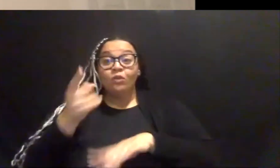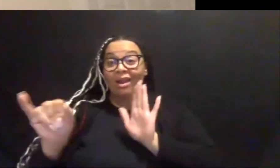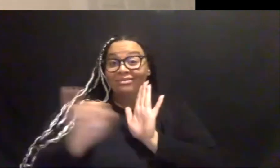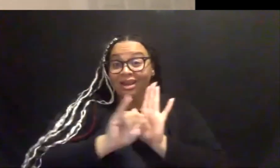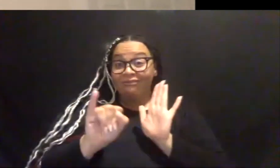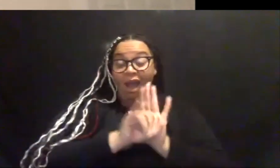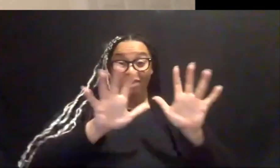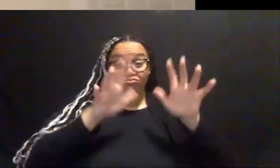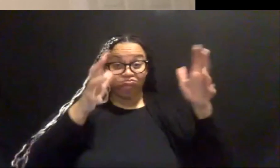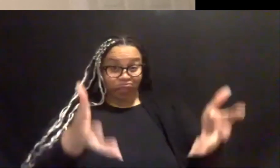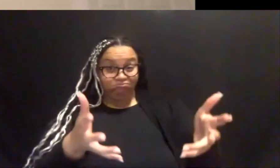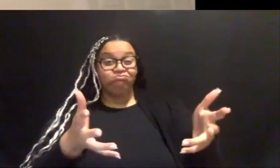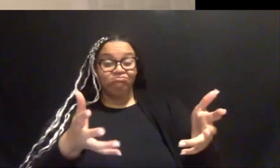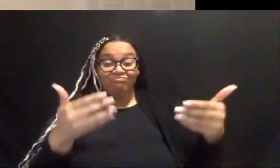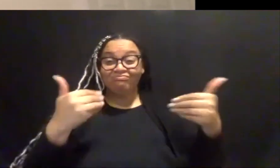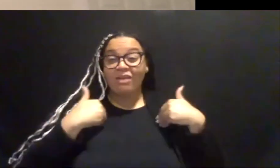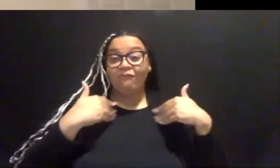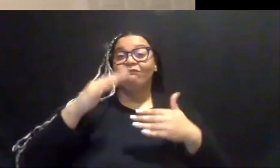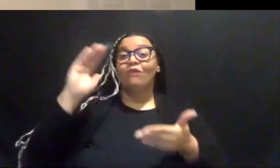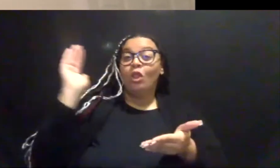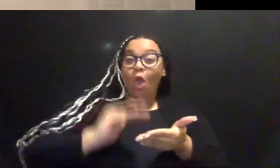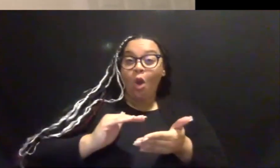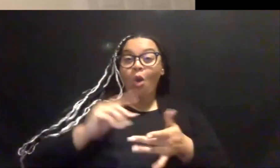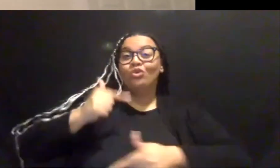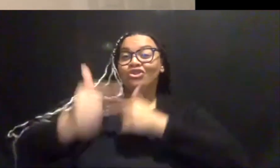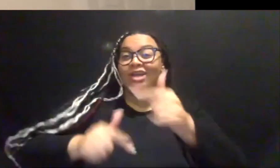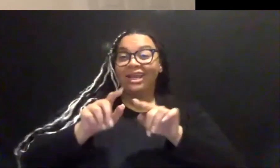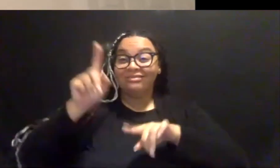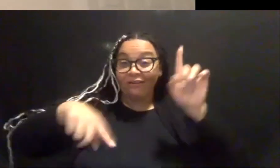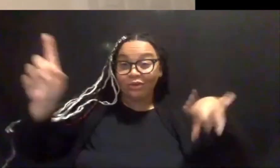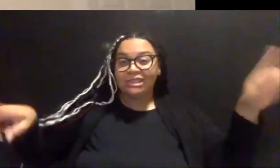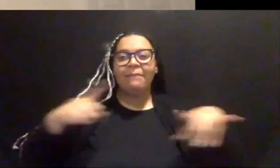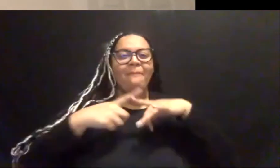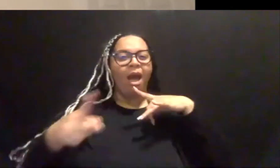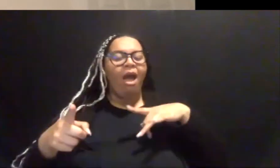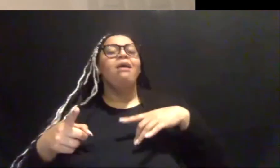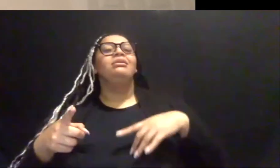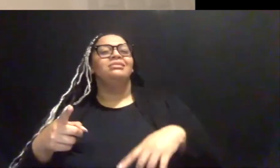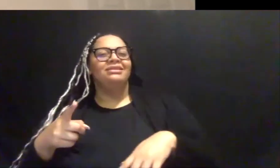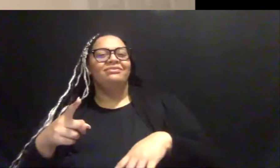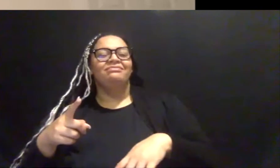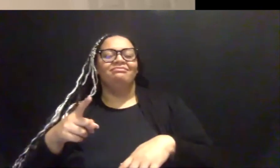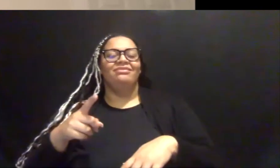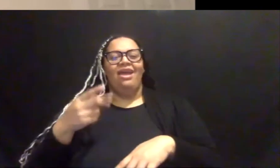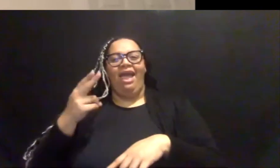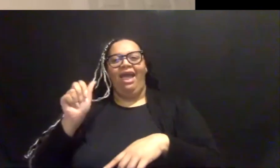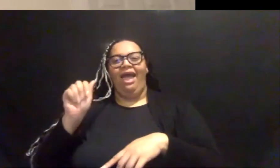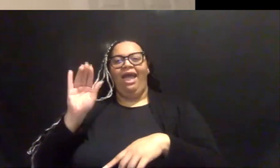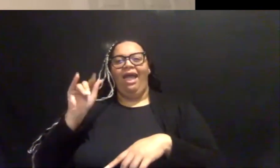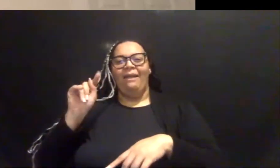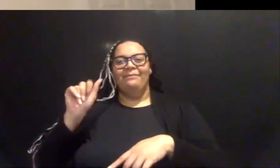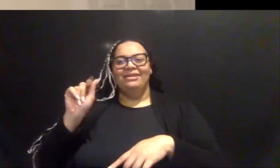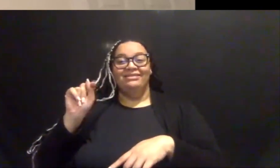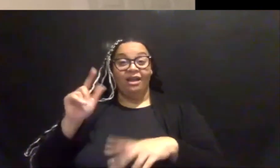a population that has low genetic diversity, but it seems like the habitat is fine, it's good enough quality